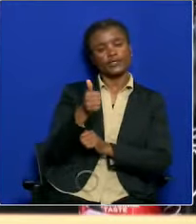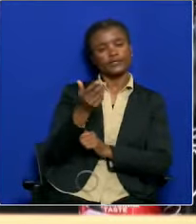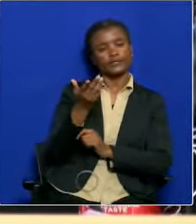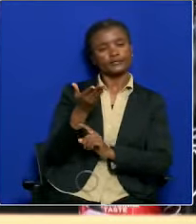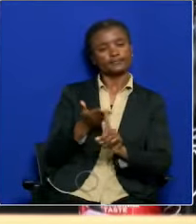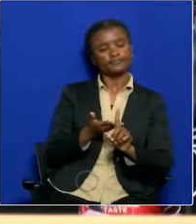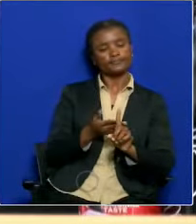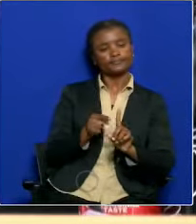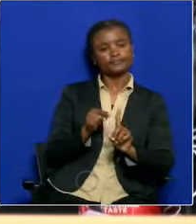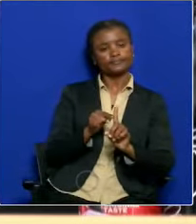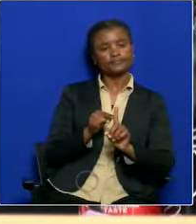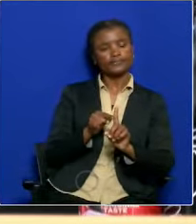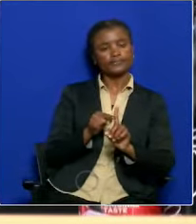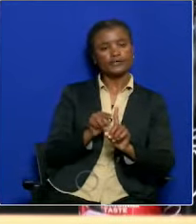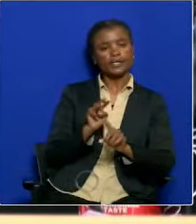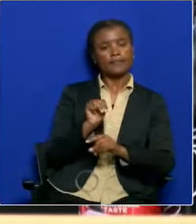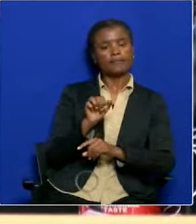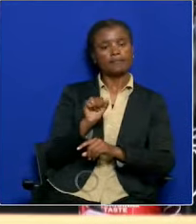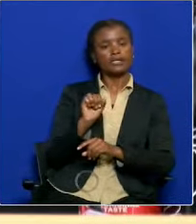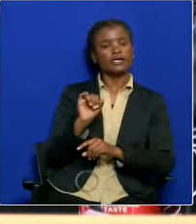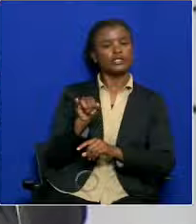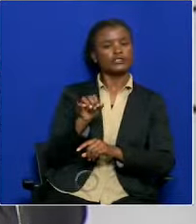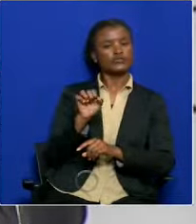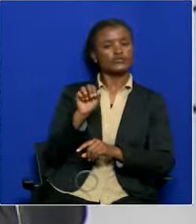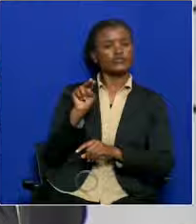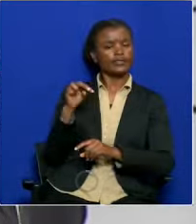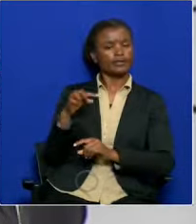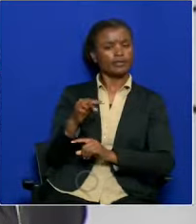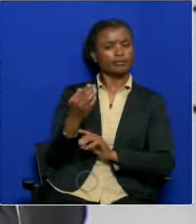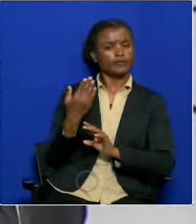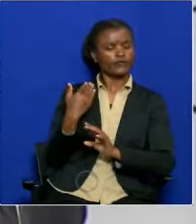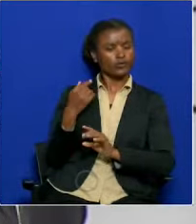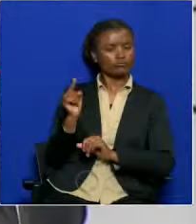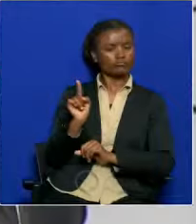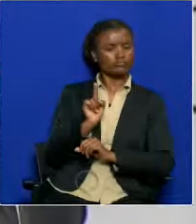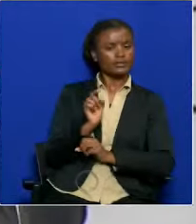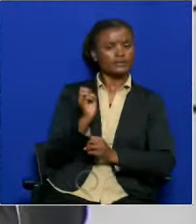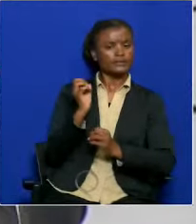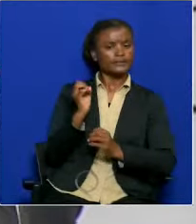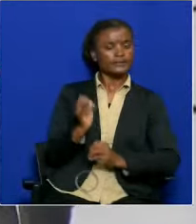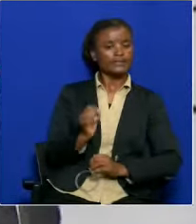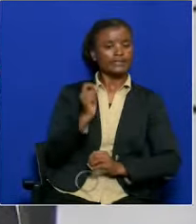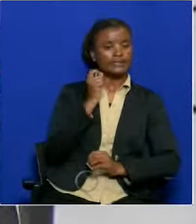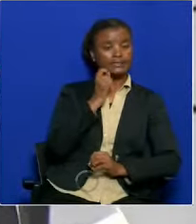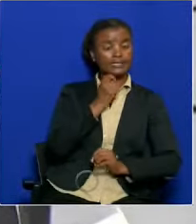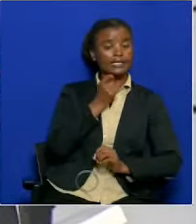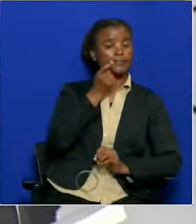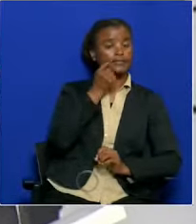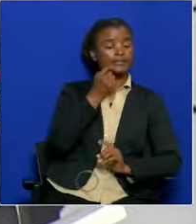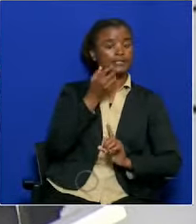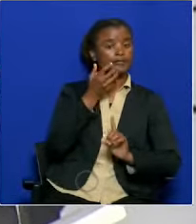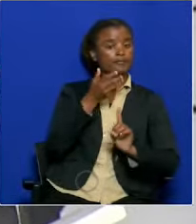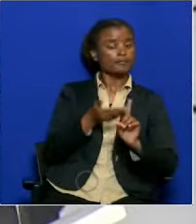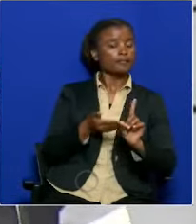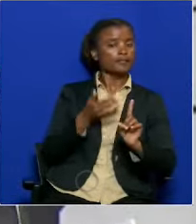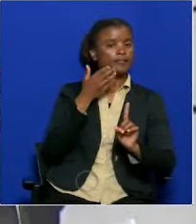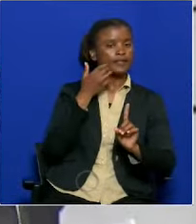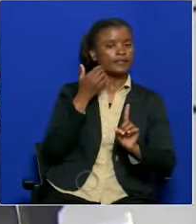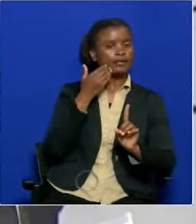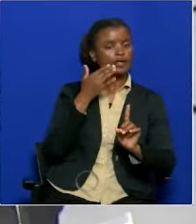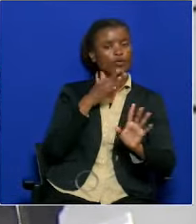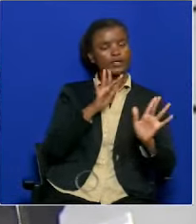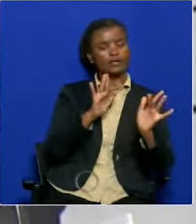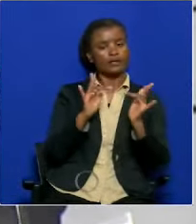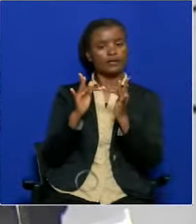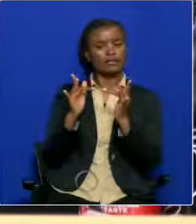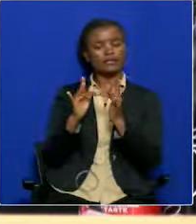Macheng testified that Mr. Matlala would often want to make links with other generals across the province